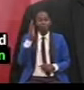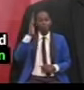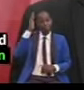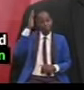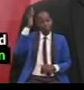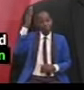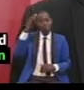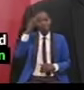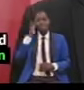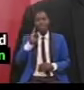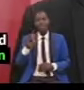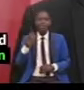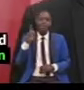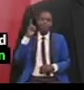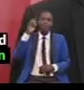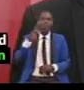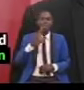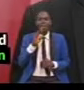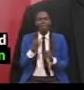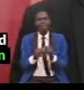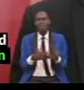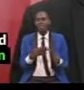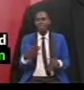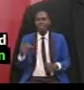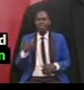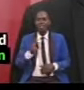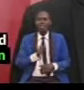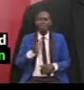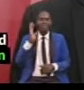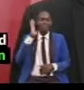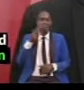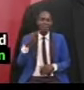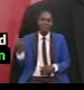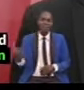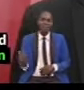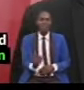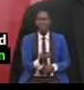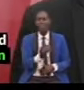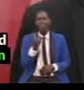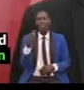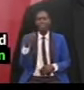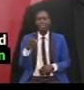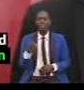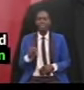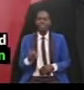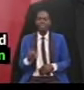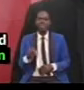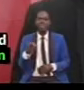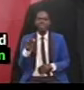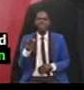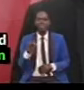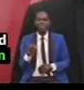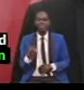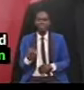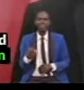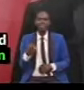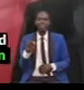tomorrow, knowing you are everything I ever